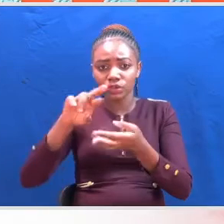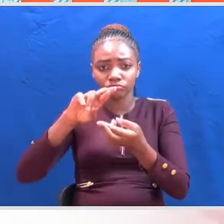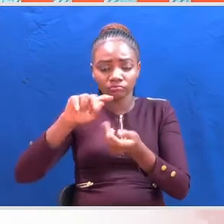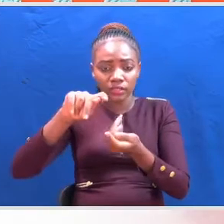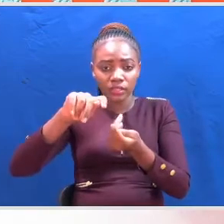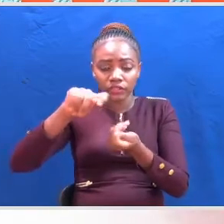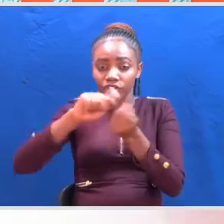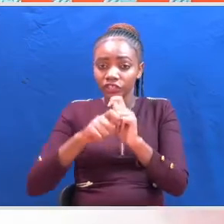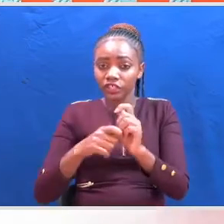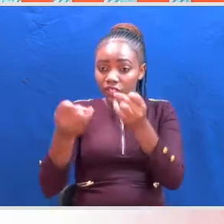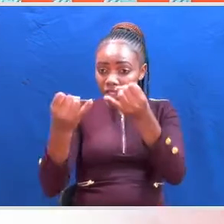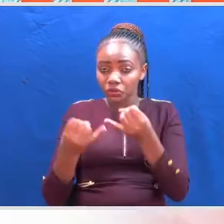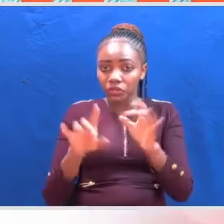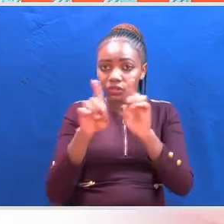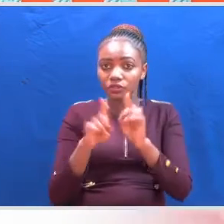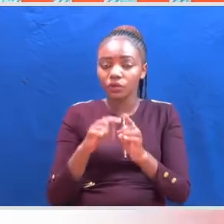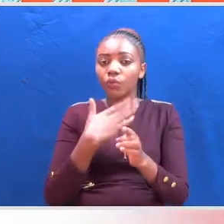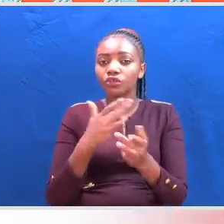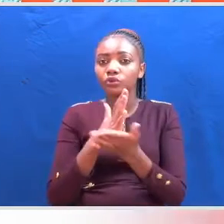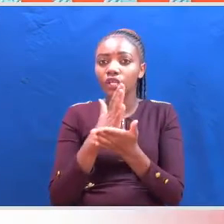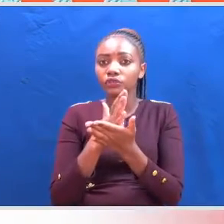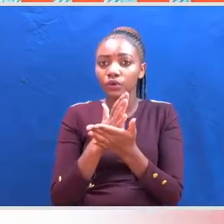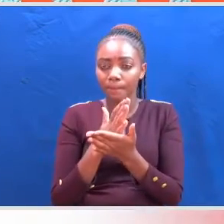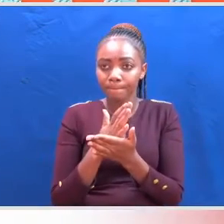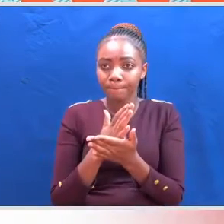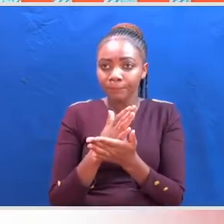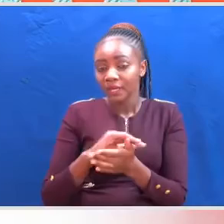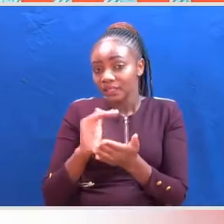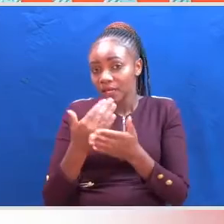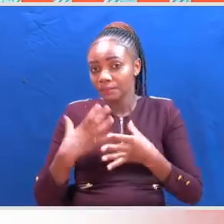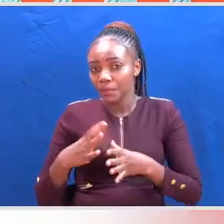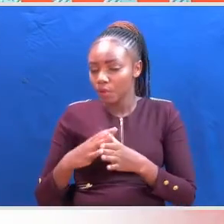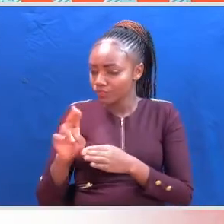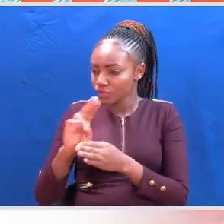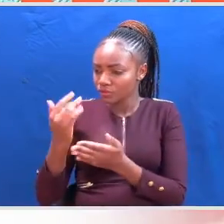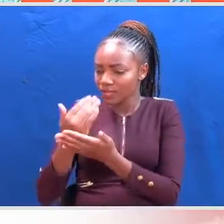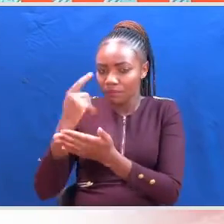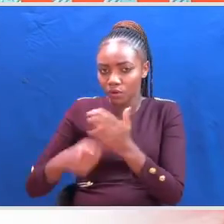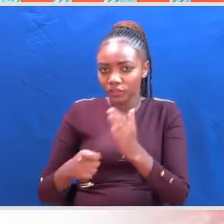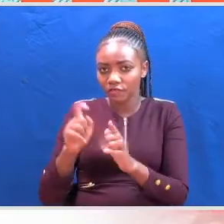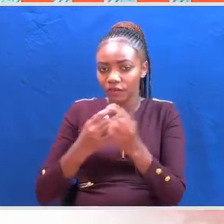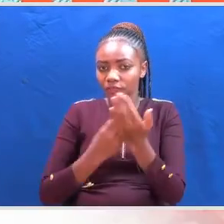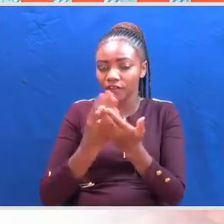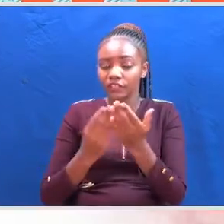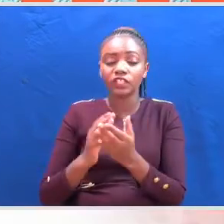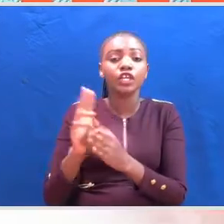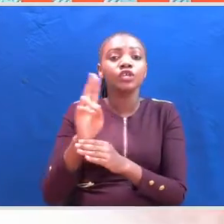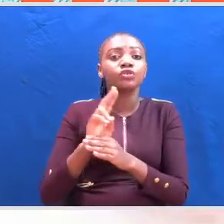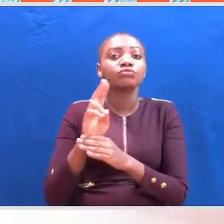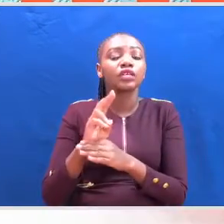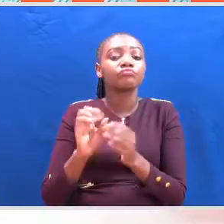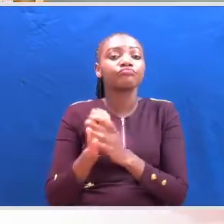introduced that will see the digital space incur costs from services offered online. Nano Clowrain with the